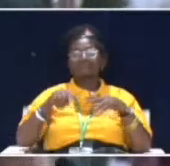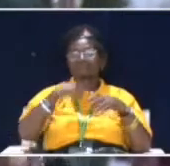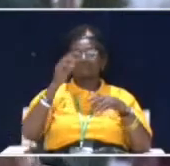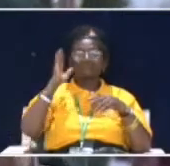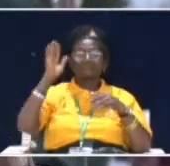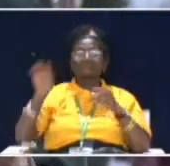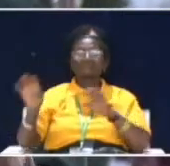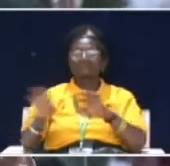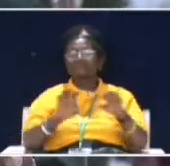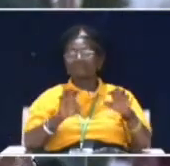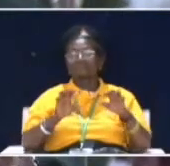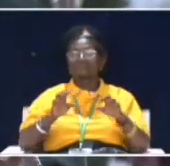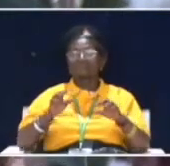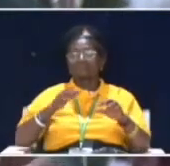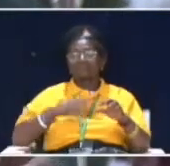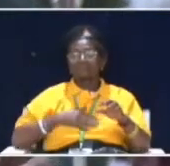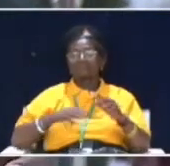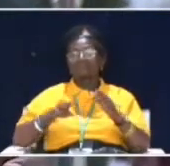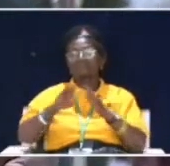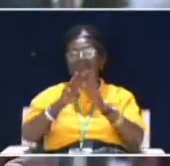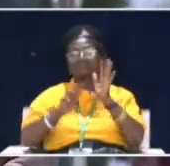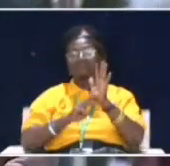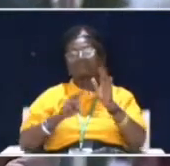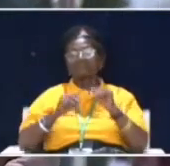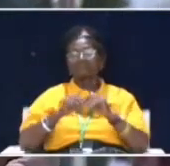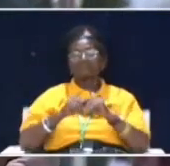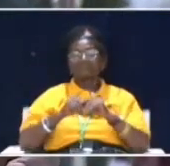do my will. Acts